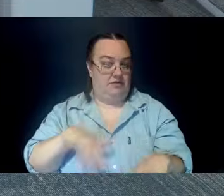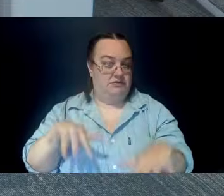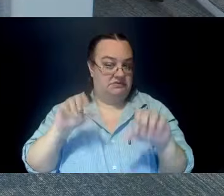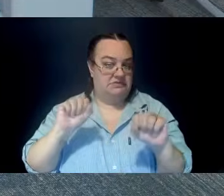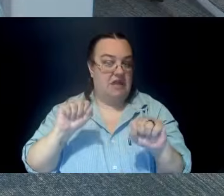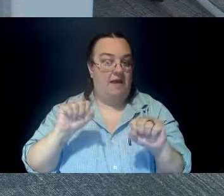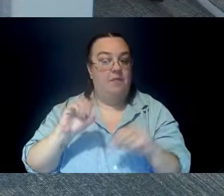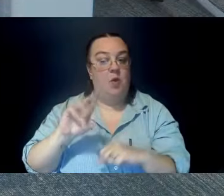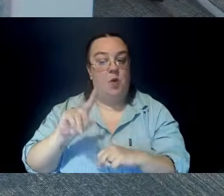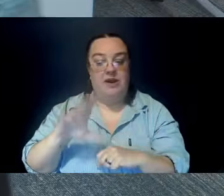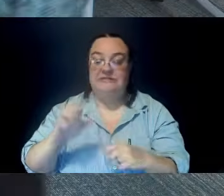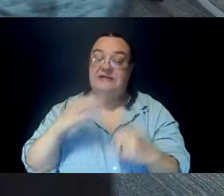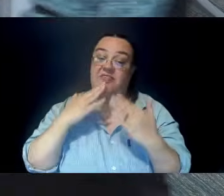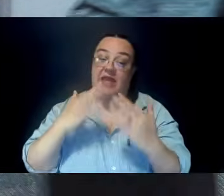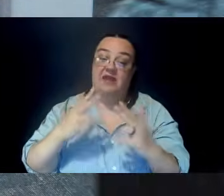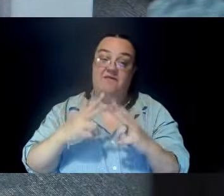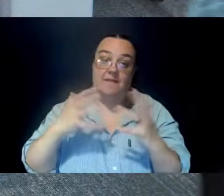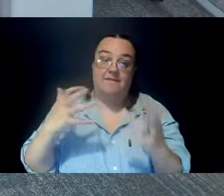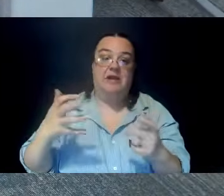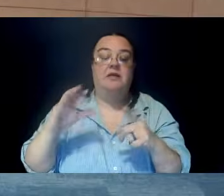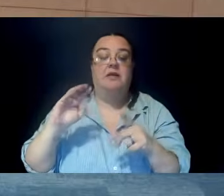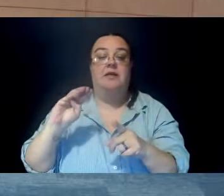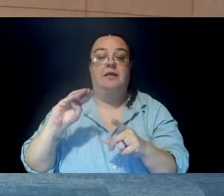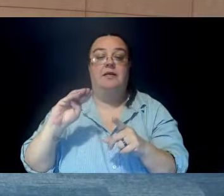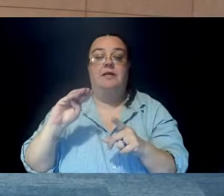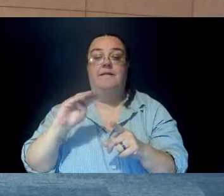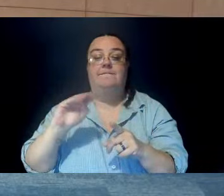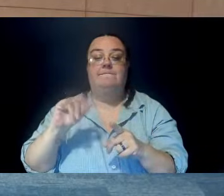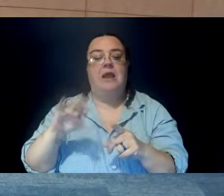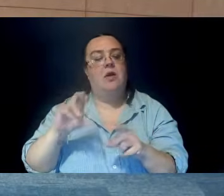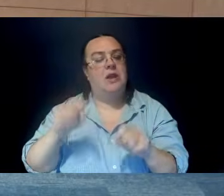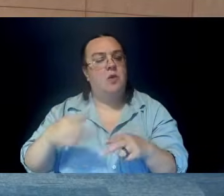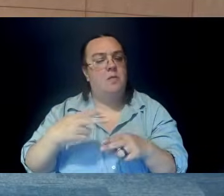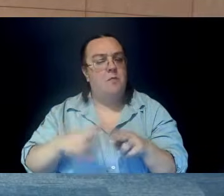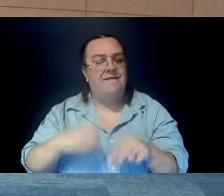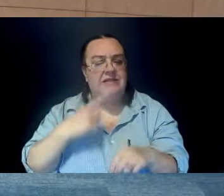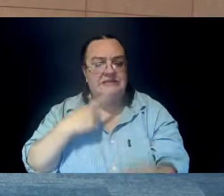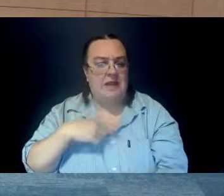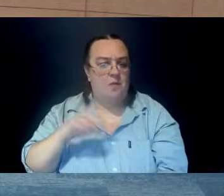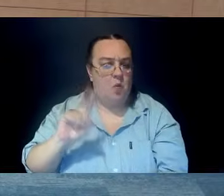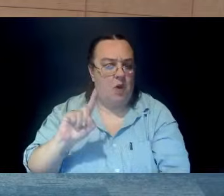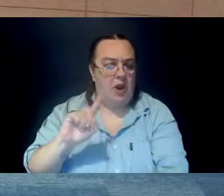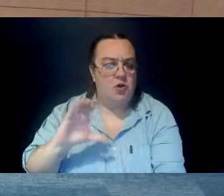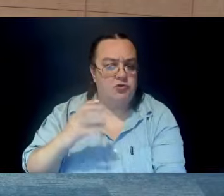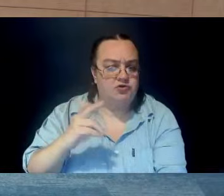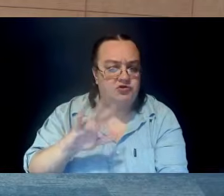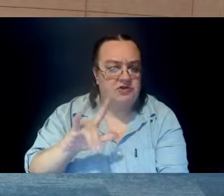ordinance. Thank you very much. Can you just briefly tell me, where is the Cheverly Mill?